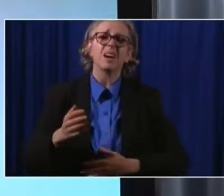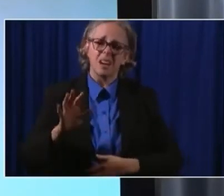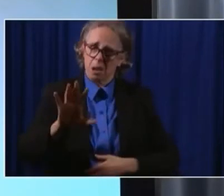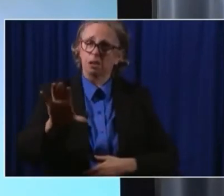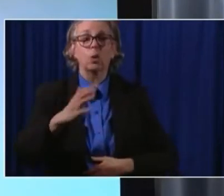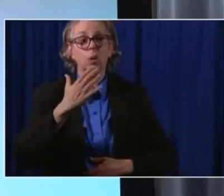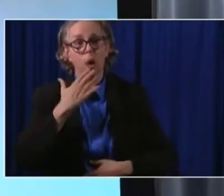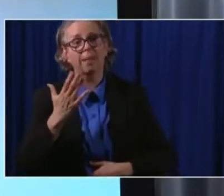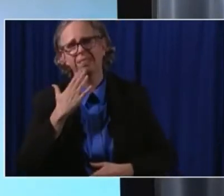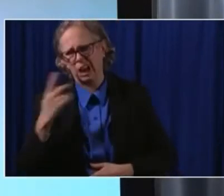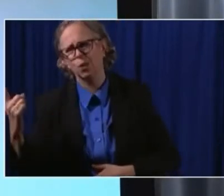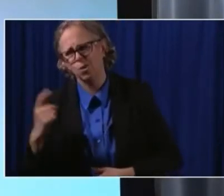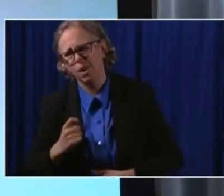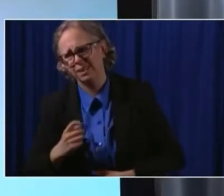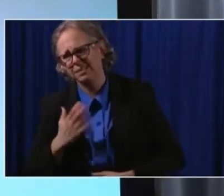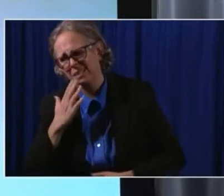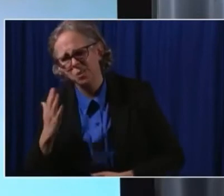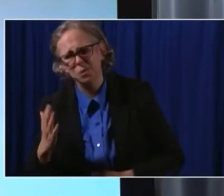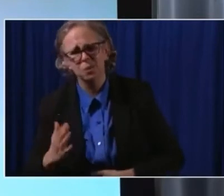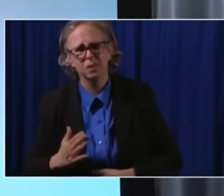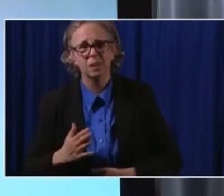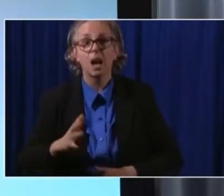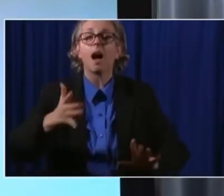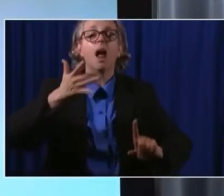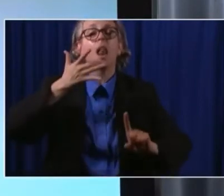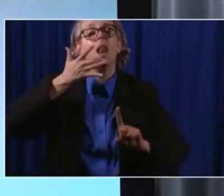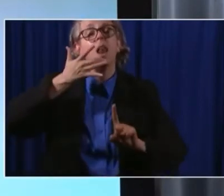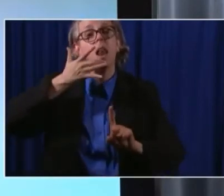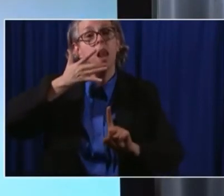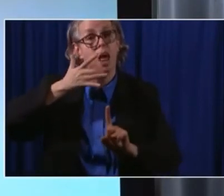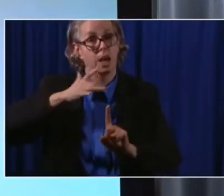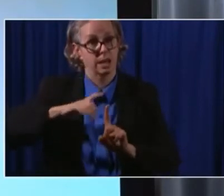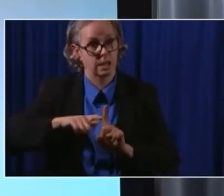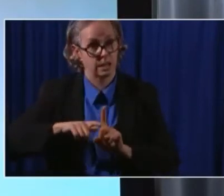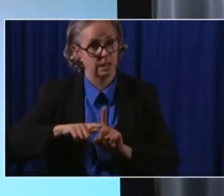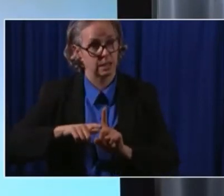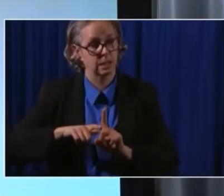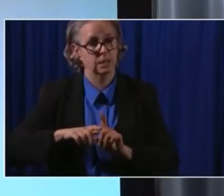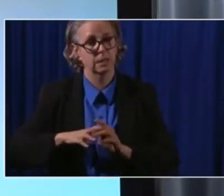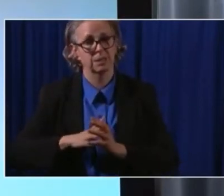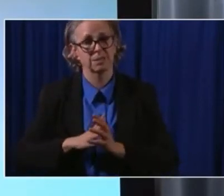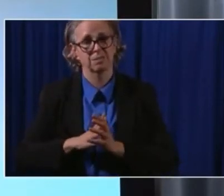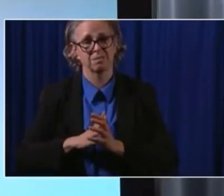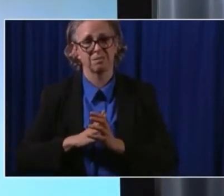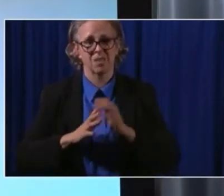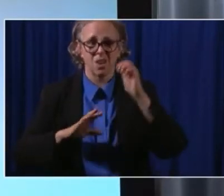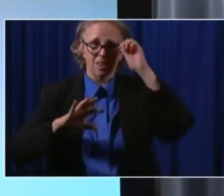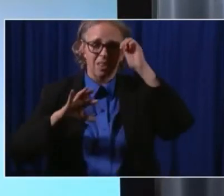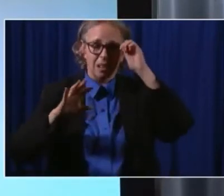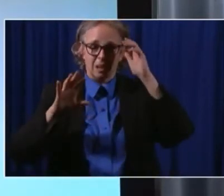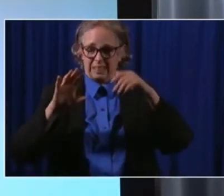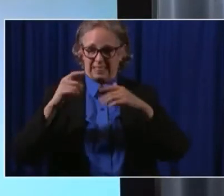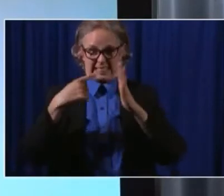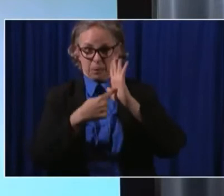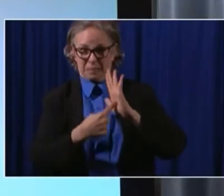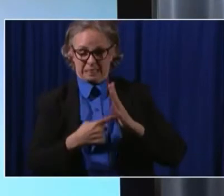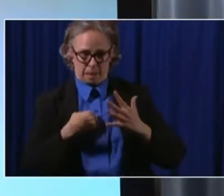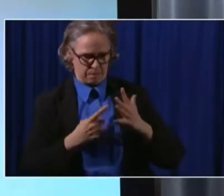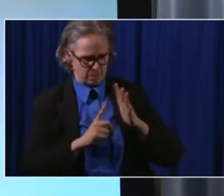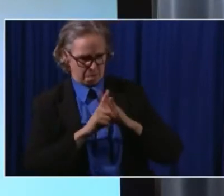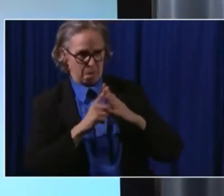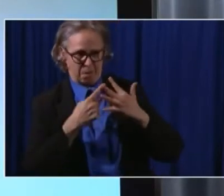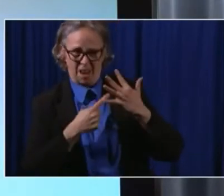for asking. We were very fortunate. Despite having literally the checklist of symptoms from the CDC, most of them were